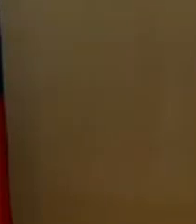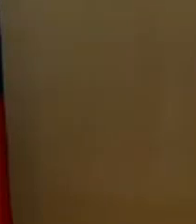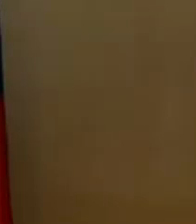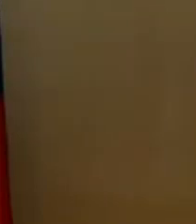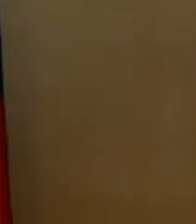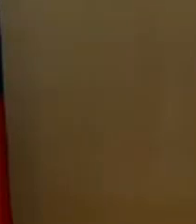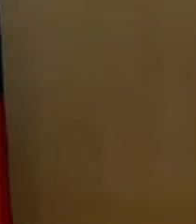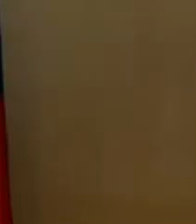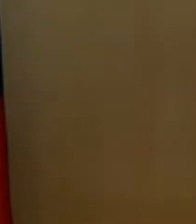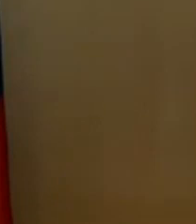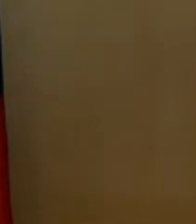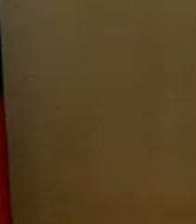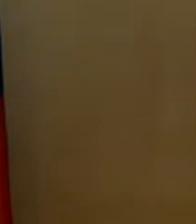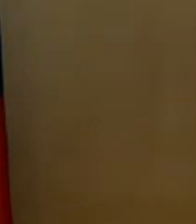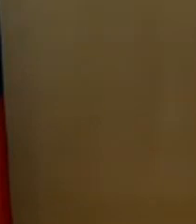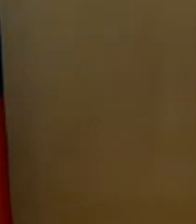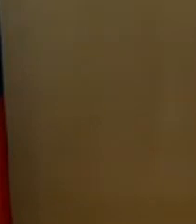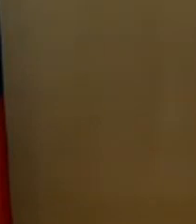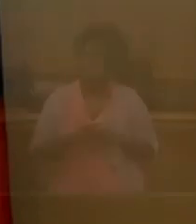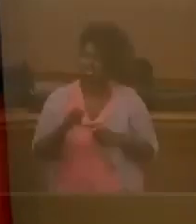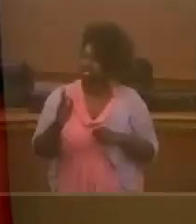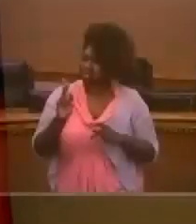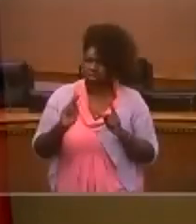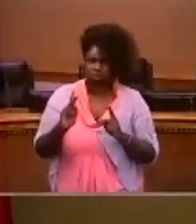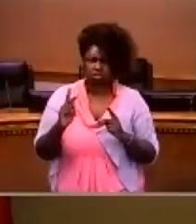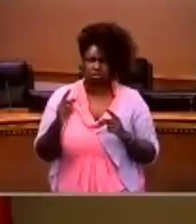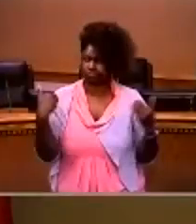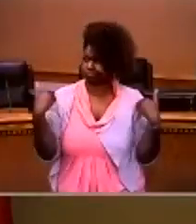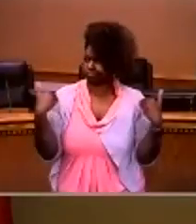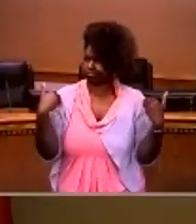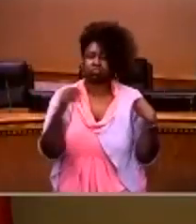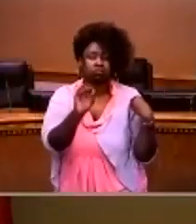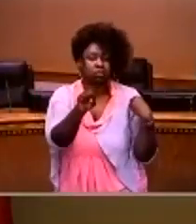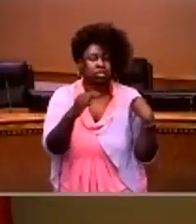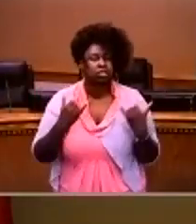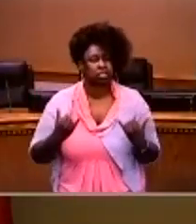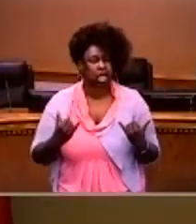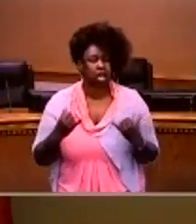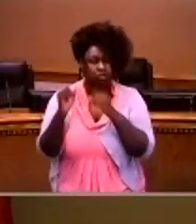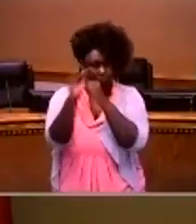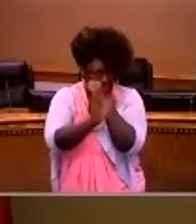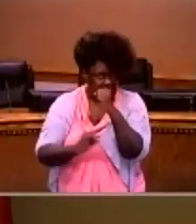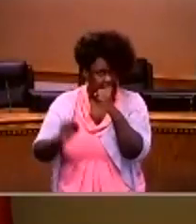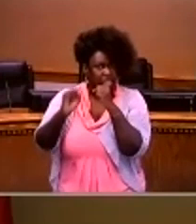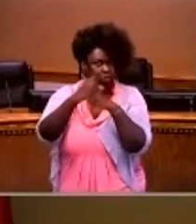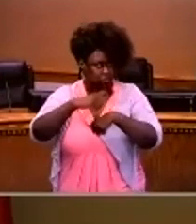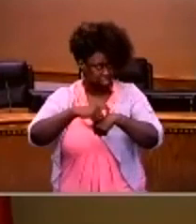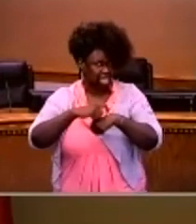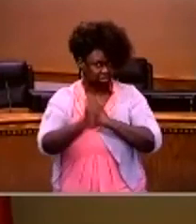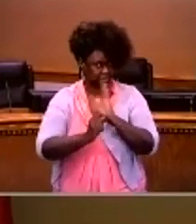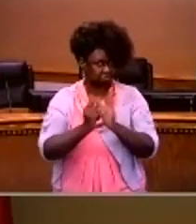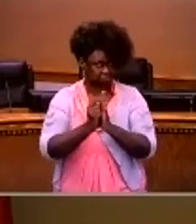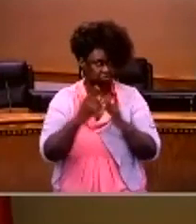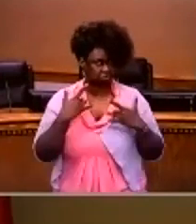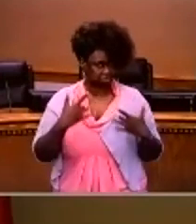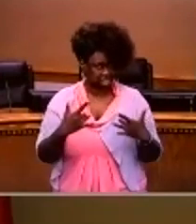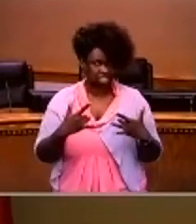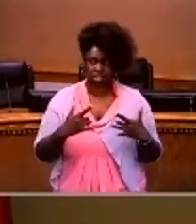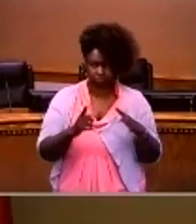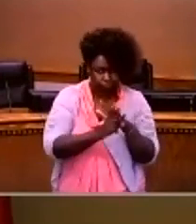Mosquitoes, this question seems to come up and up again. Yes, it's mosquito season. No, mosquitoes do not spread